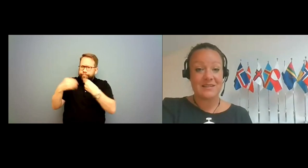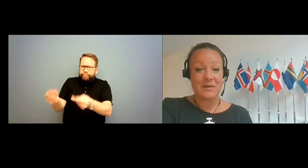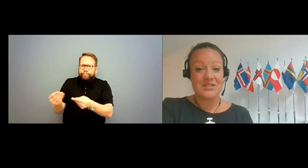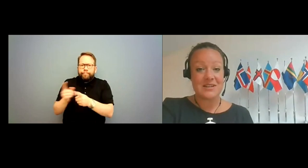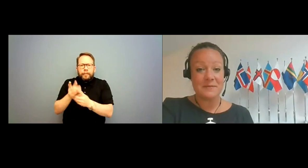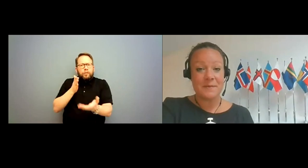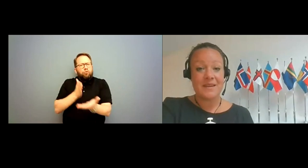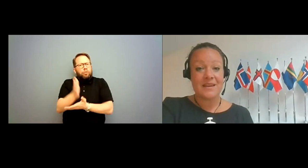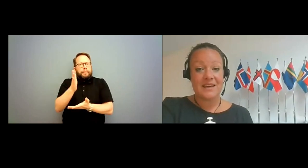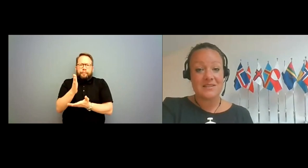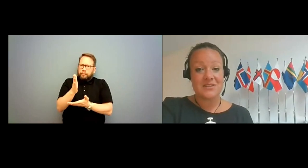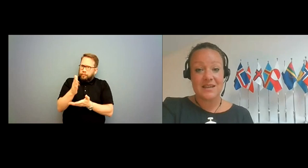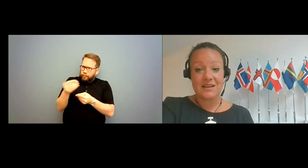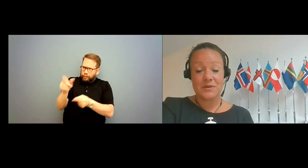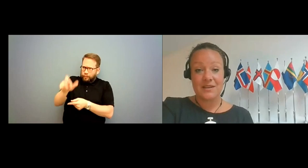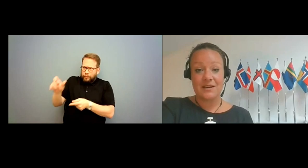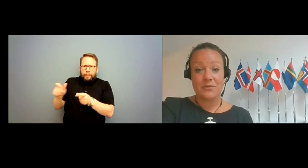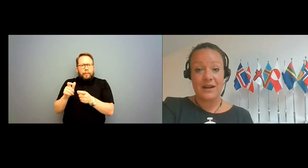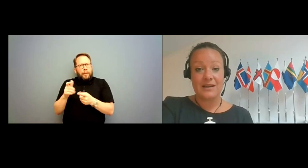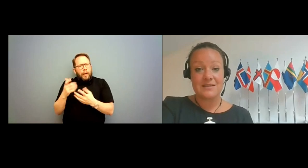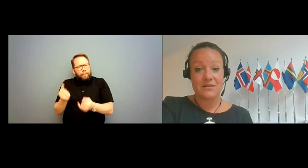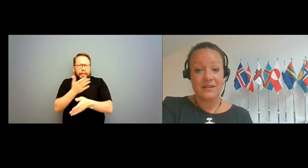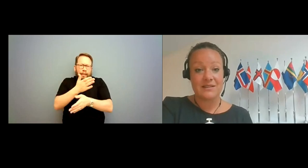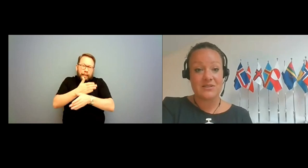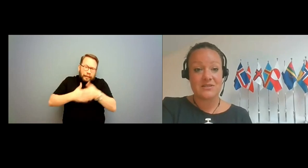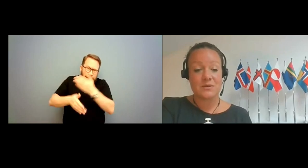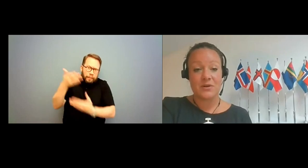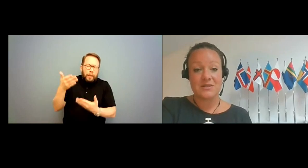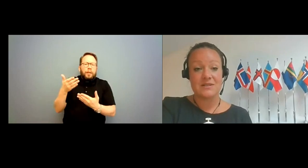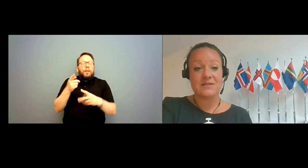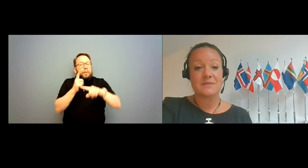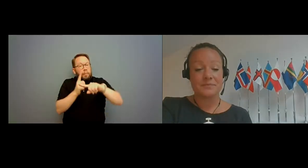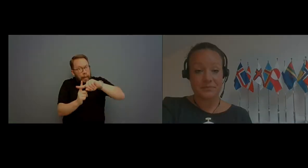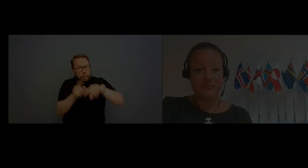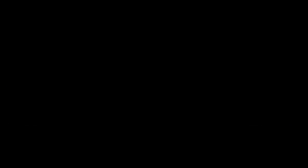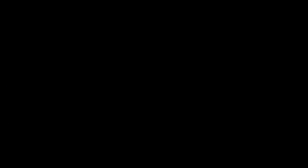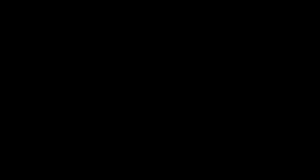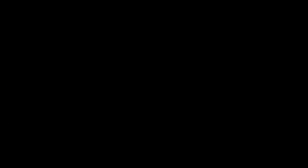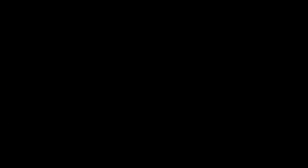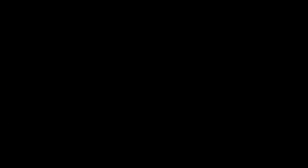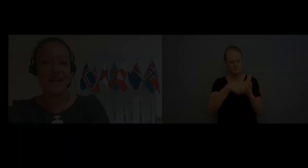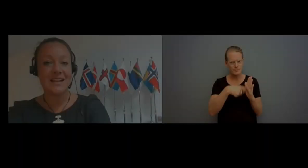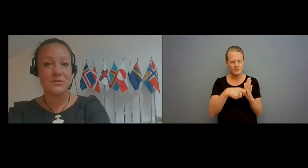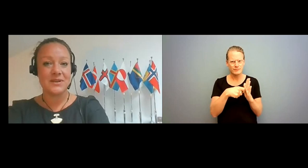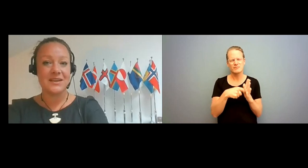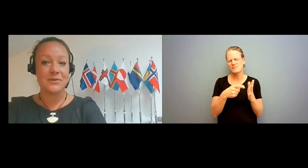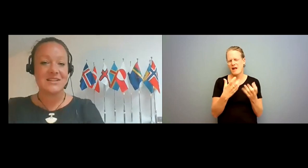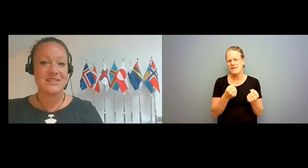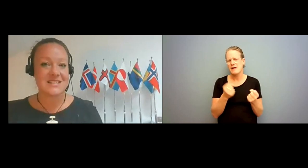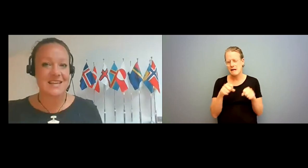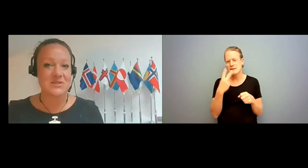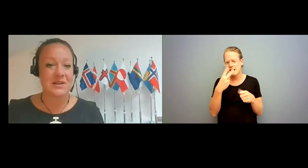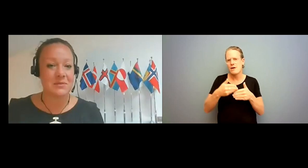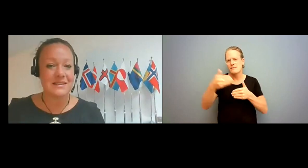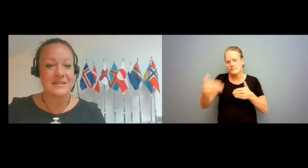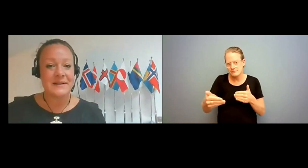including dementia, intersect with the rights of Indigenous persons. We had to rearrange